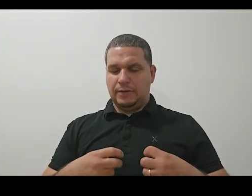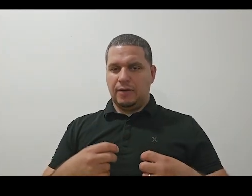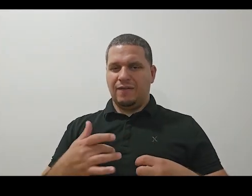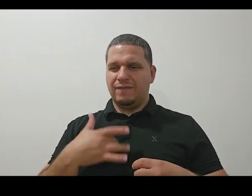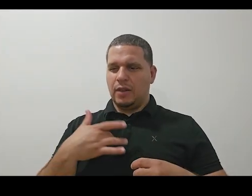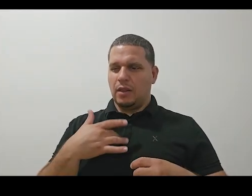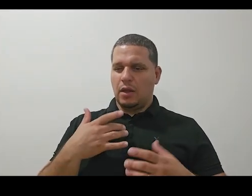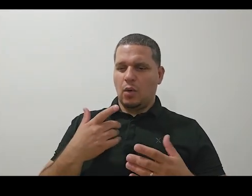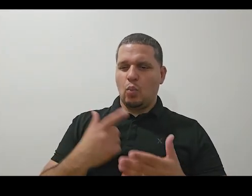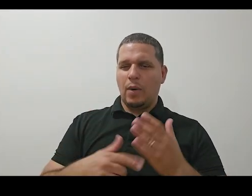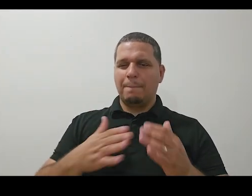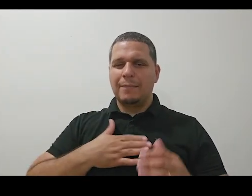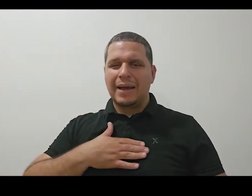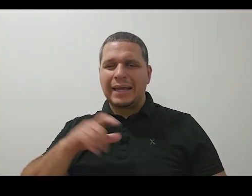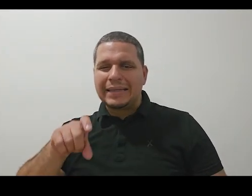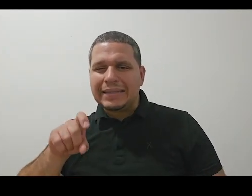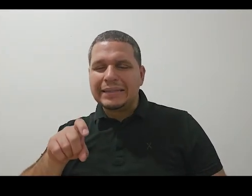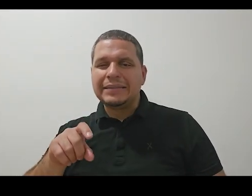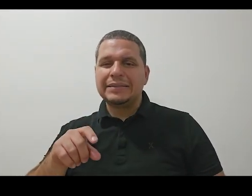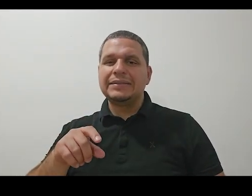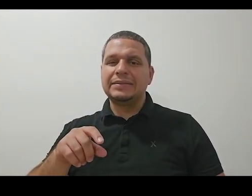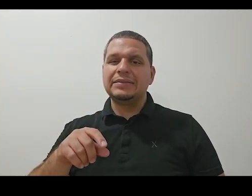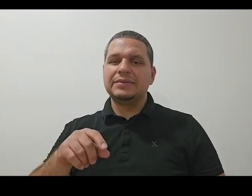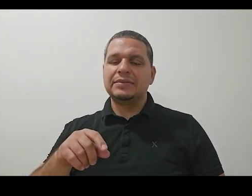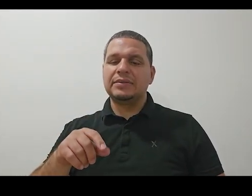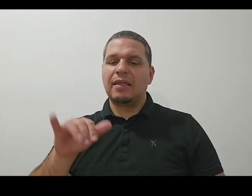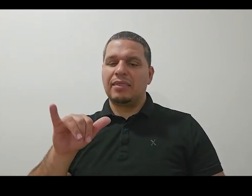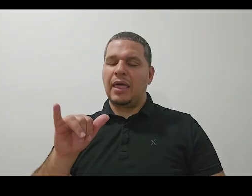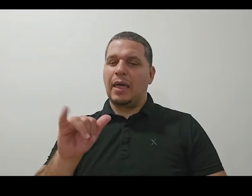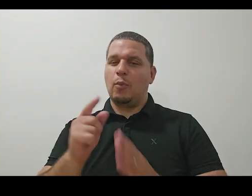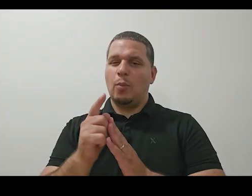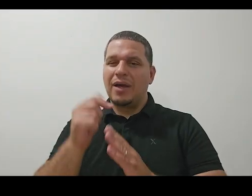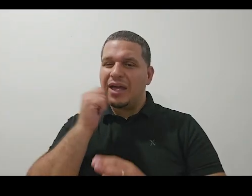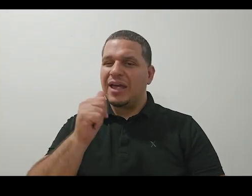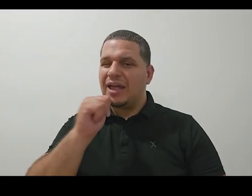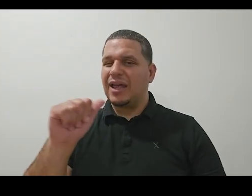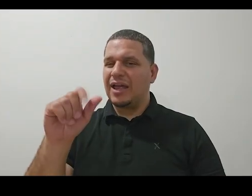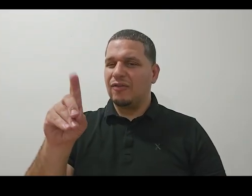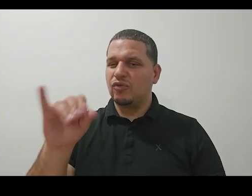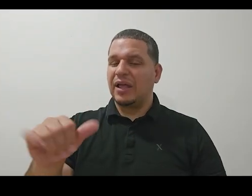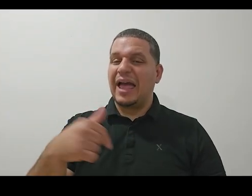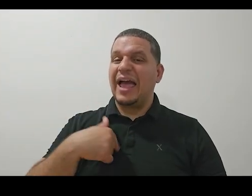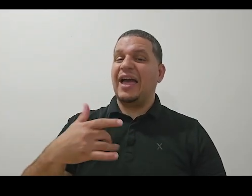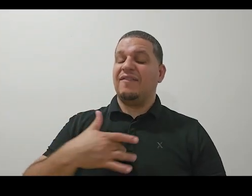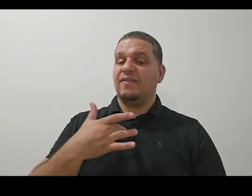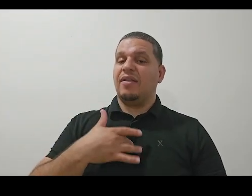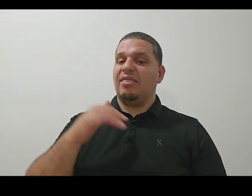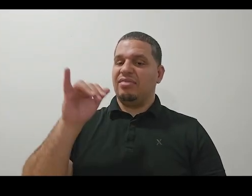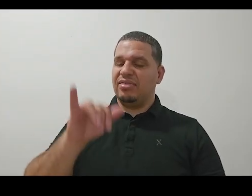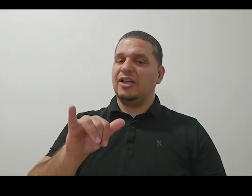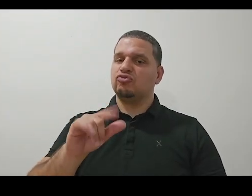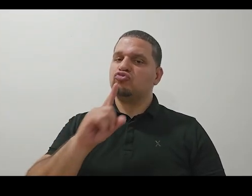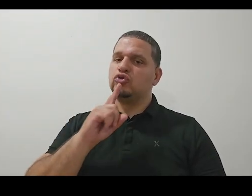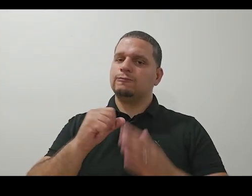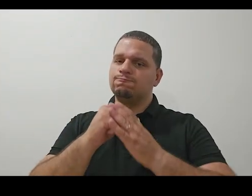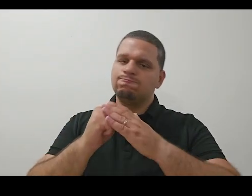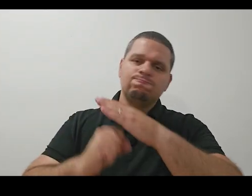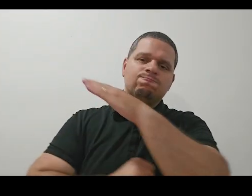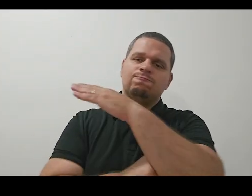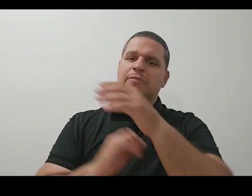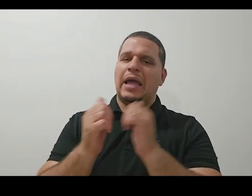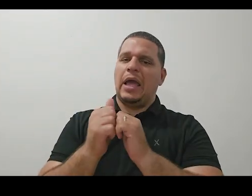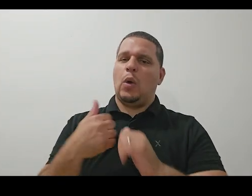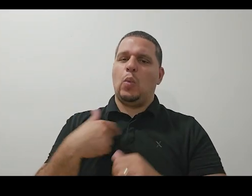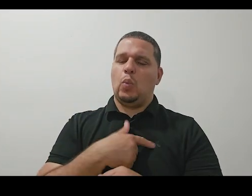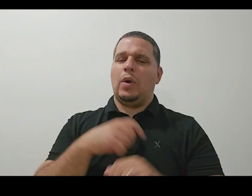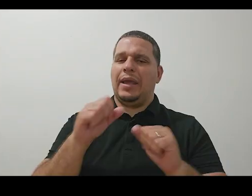and to be attuned with one's own needs of the certain moment of each day. I feel that's a founding